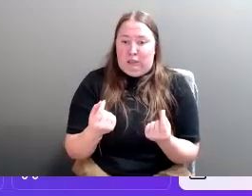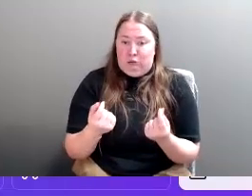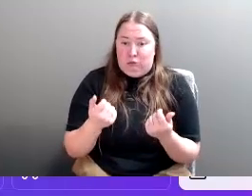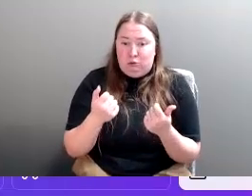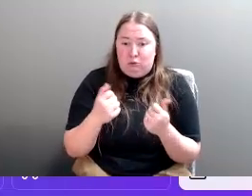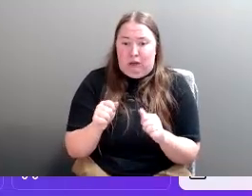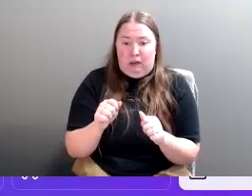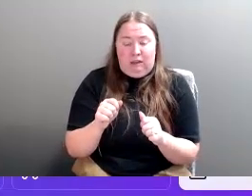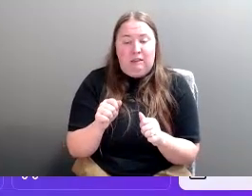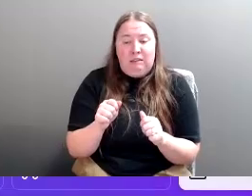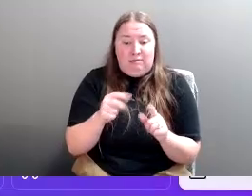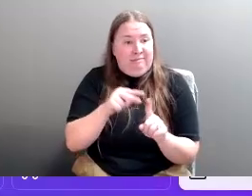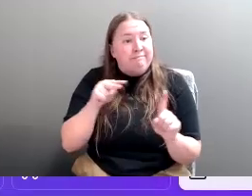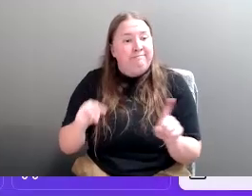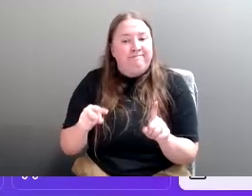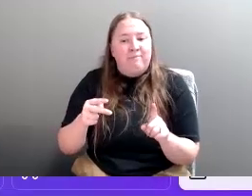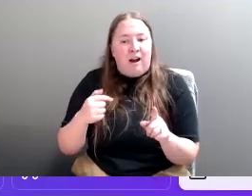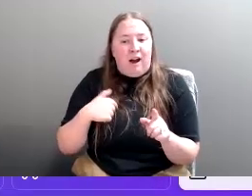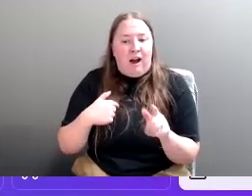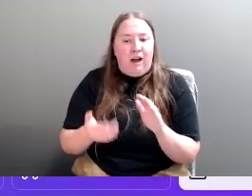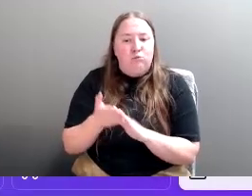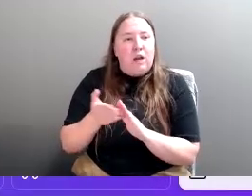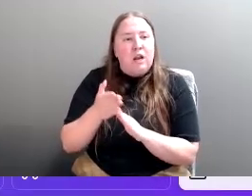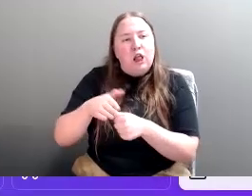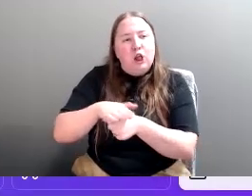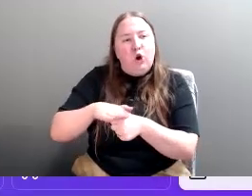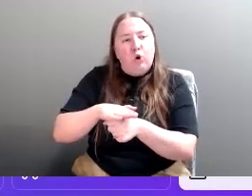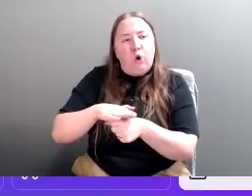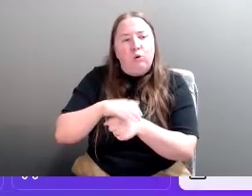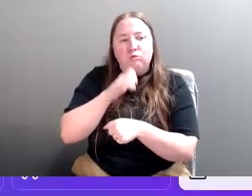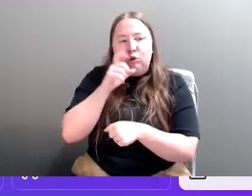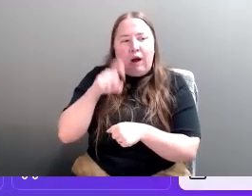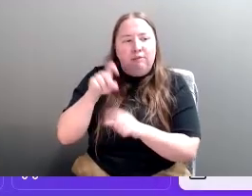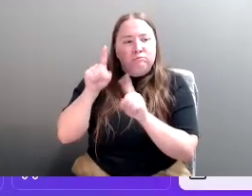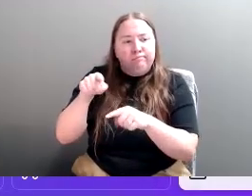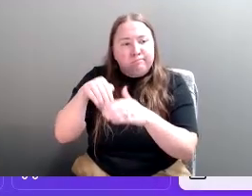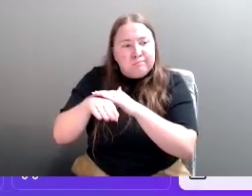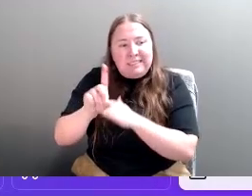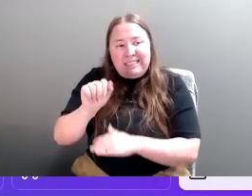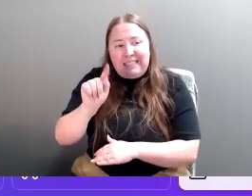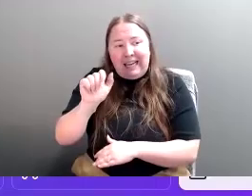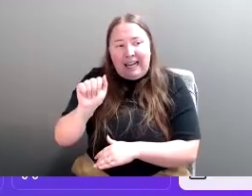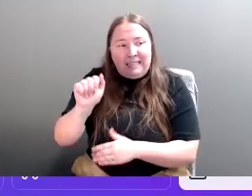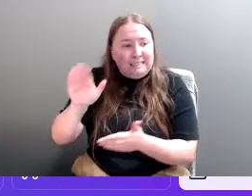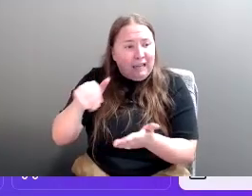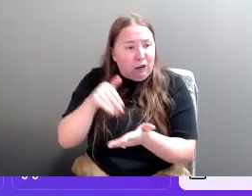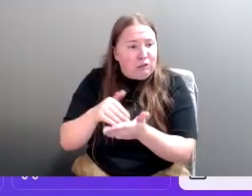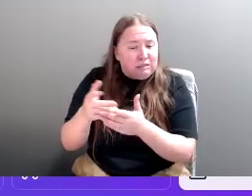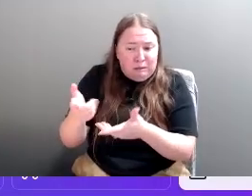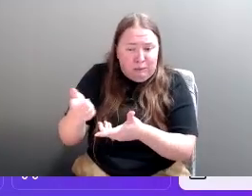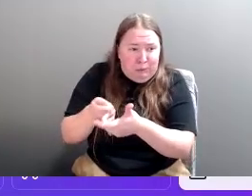offset this is I run local so that I don't have to hit the data centers because the data centers are soaking up a lot of